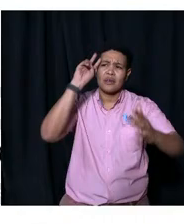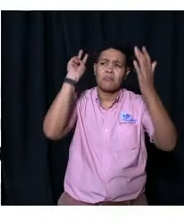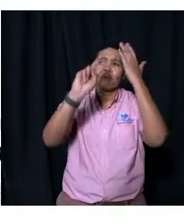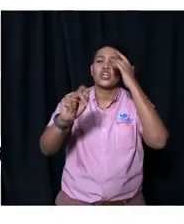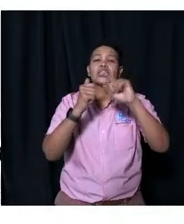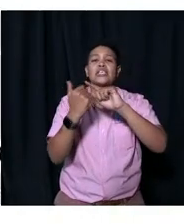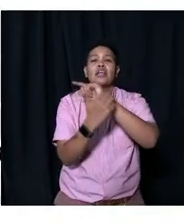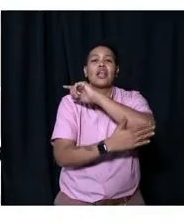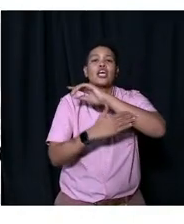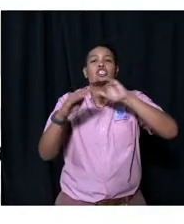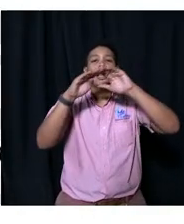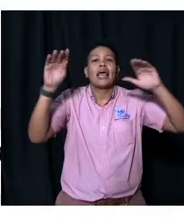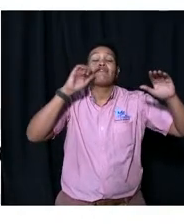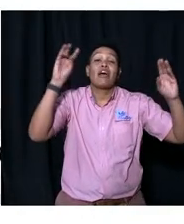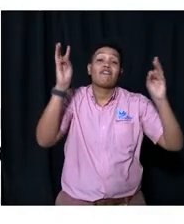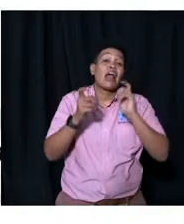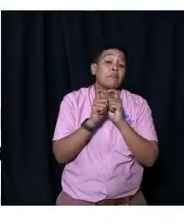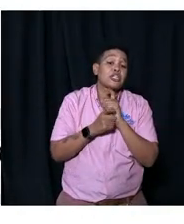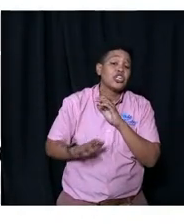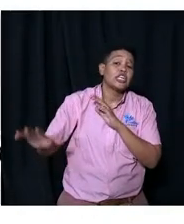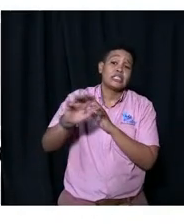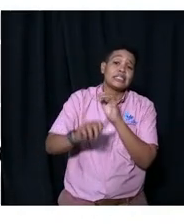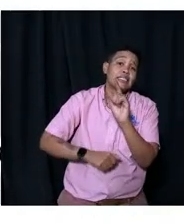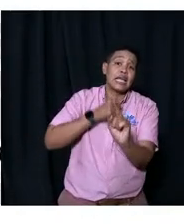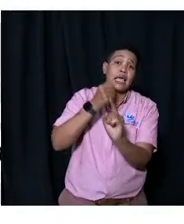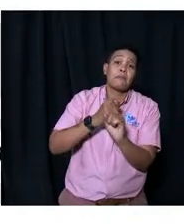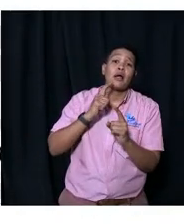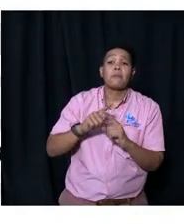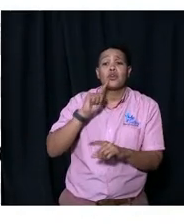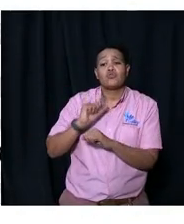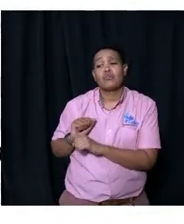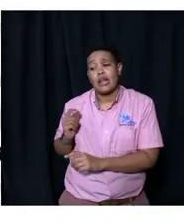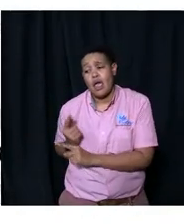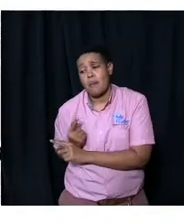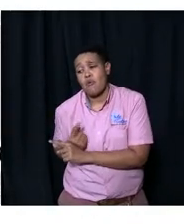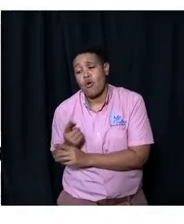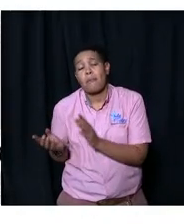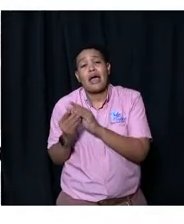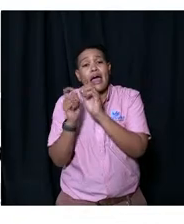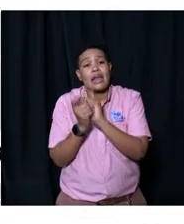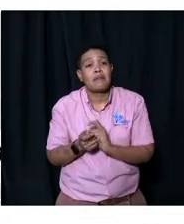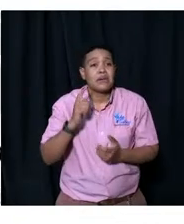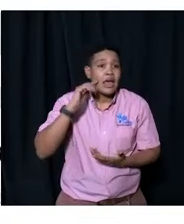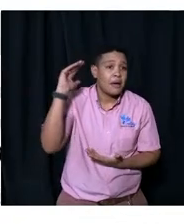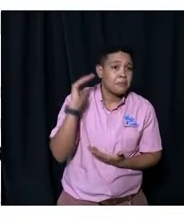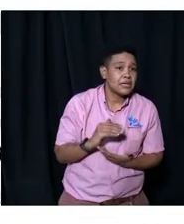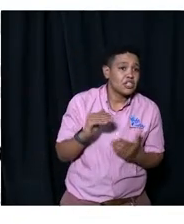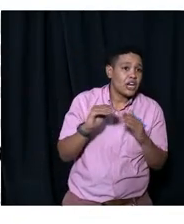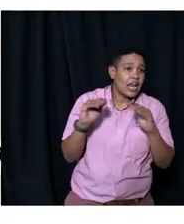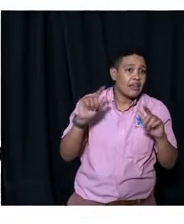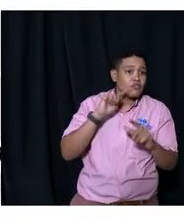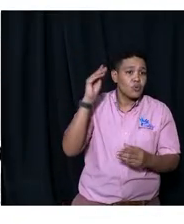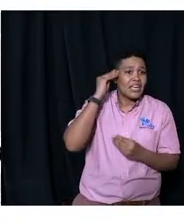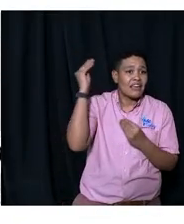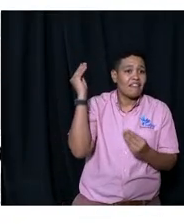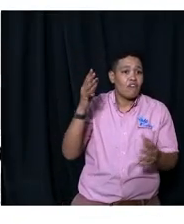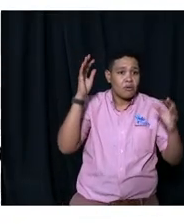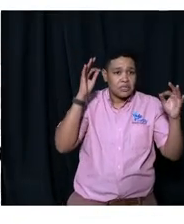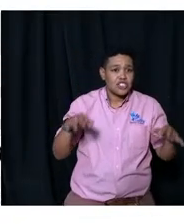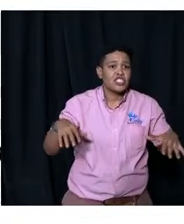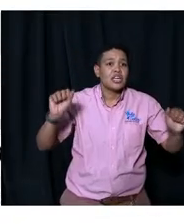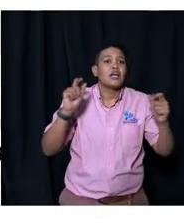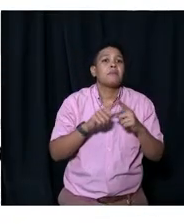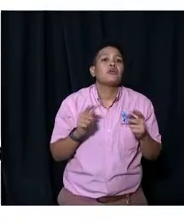national level on climate change, its impacts, and appropriate adaptation and mitigation measures to inform decision-making